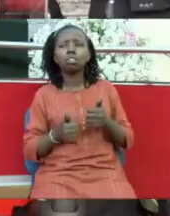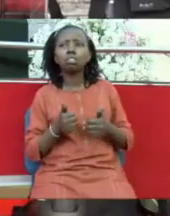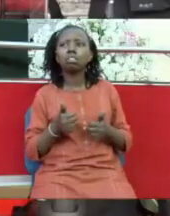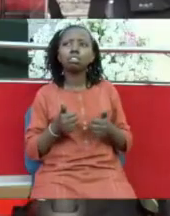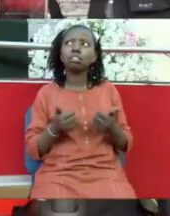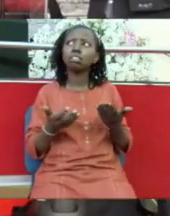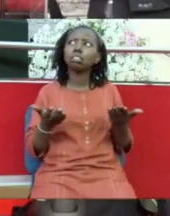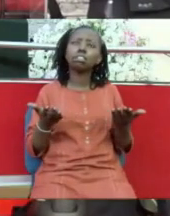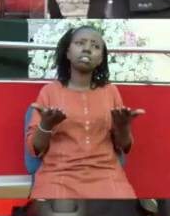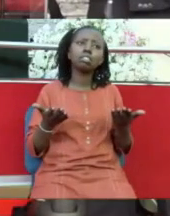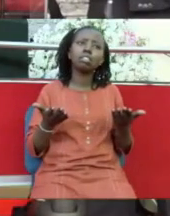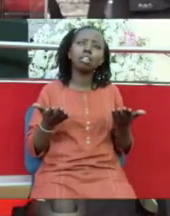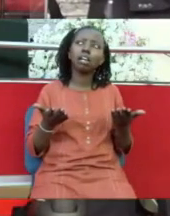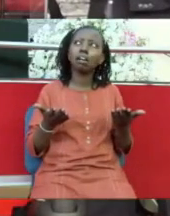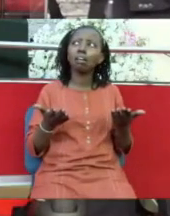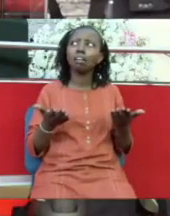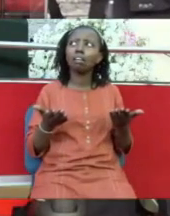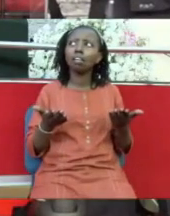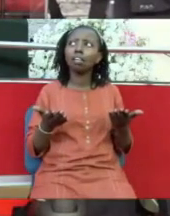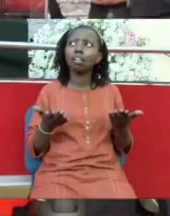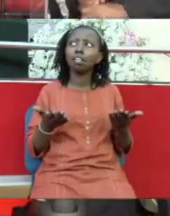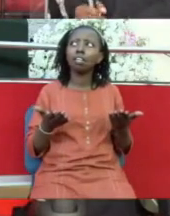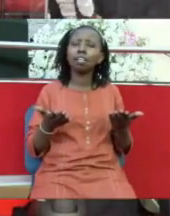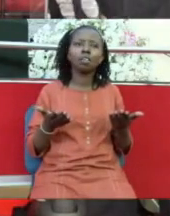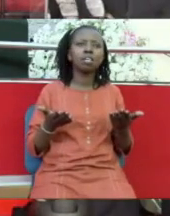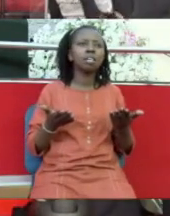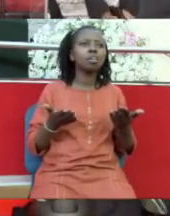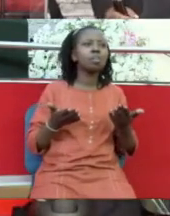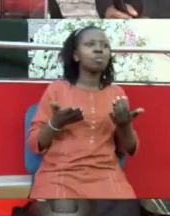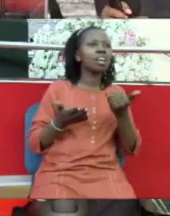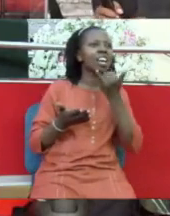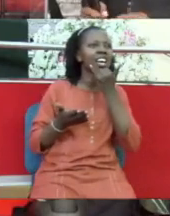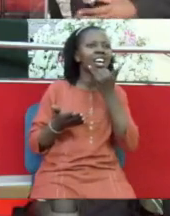what do they call it? A fake American accent.